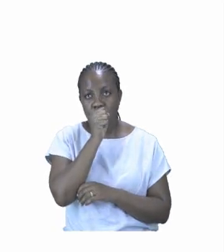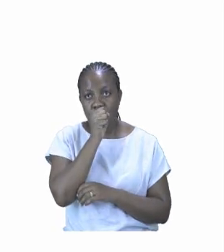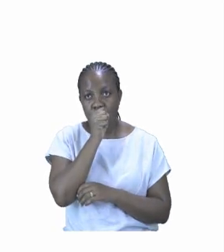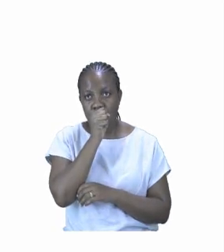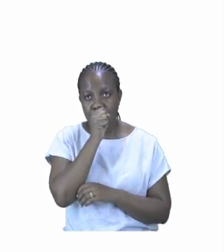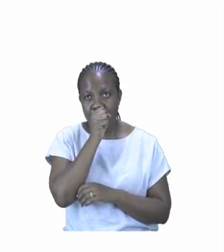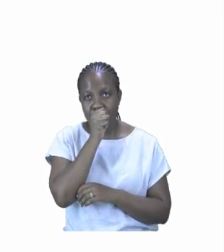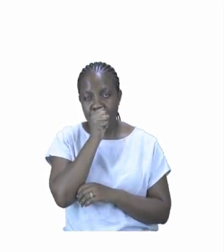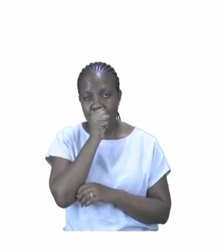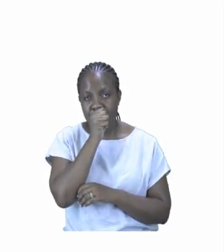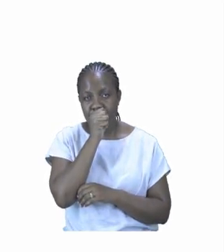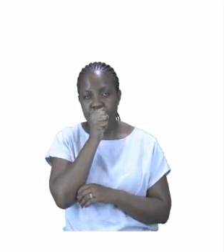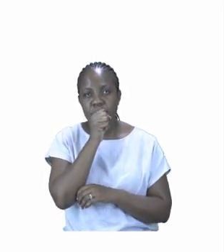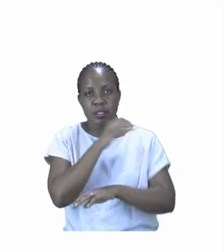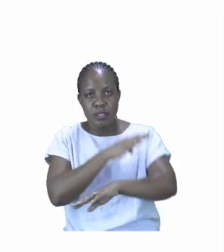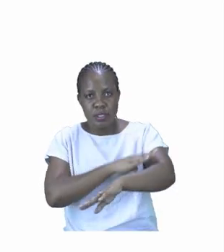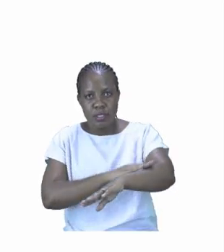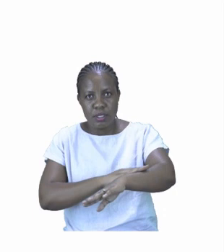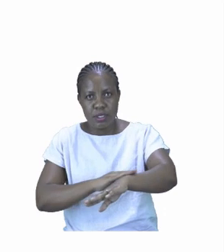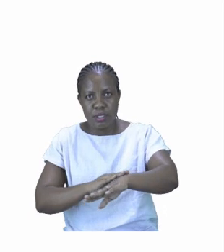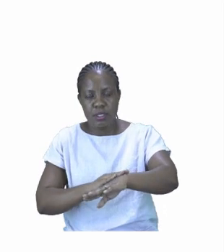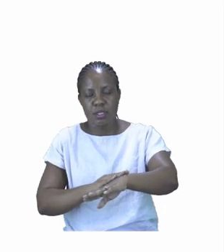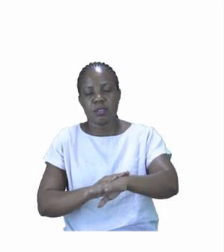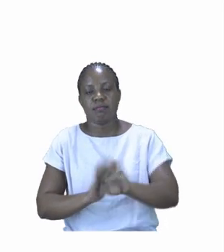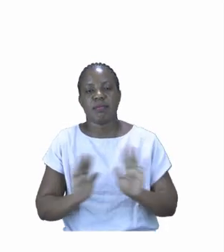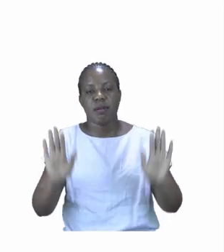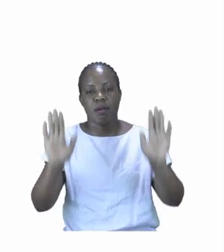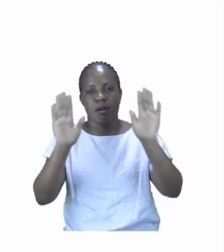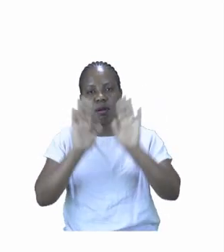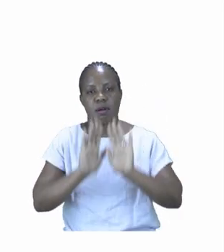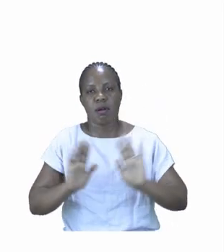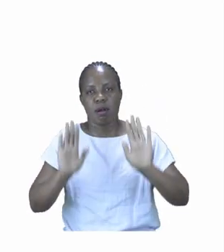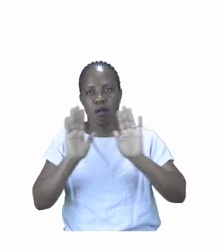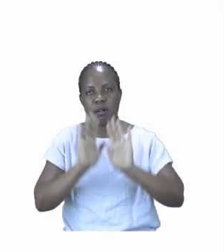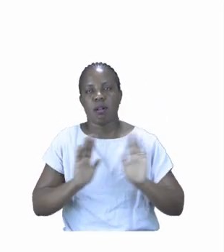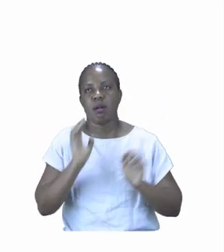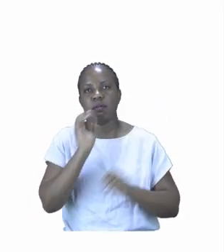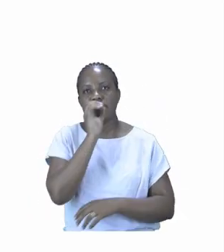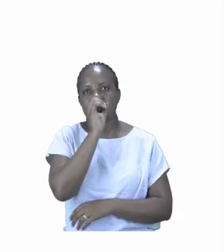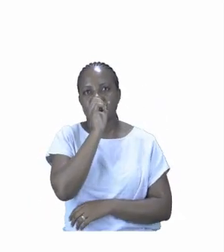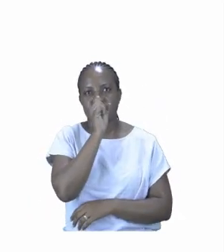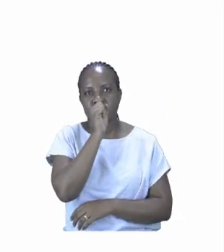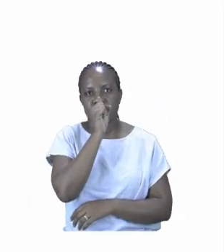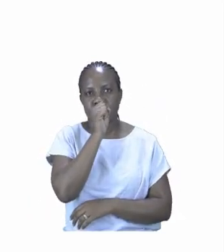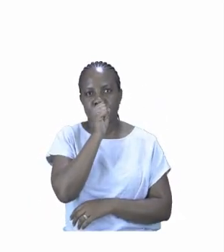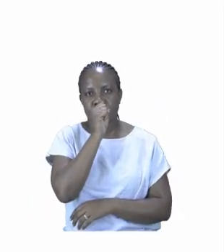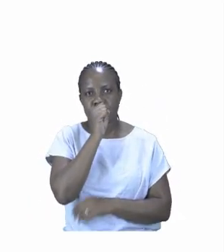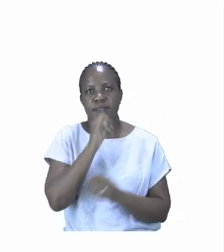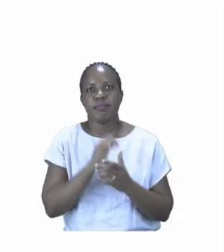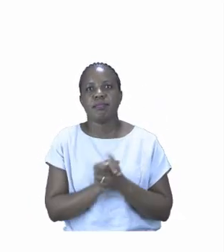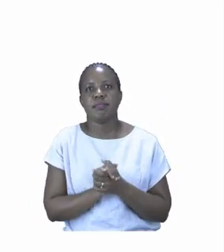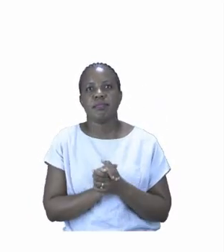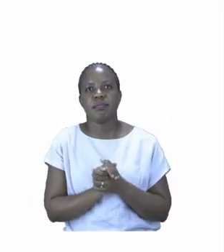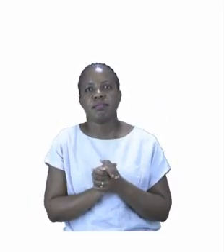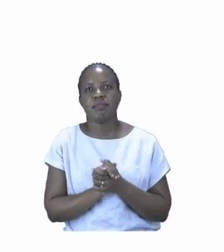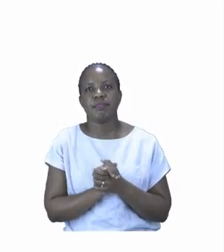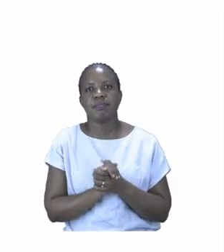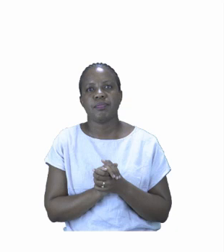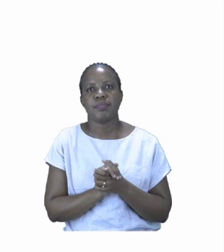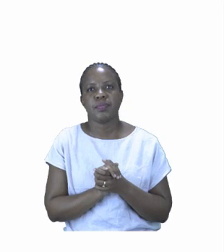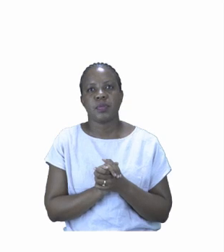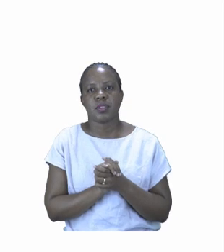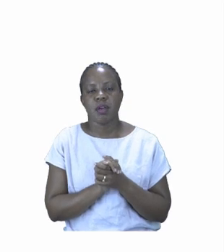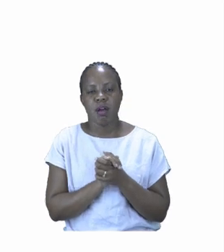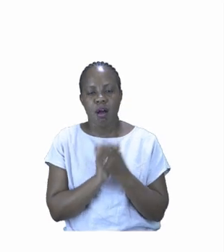the side of the hospital, the library and the flower shop. Can you see that side? Very